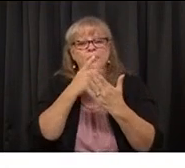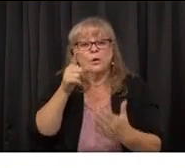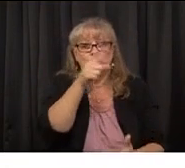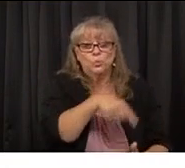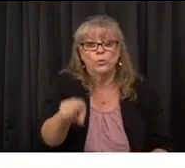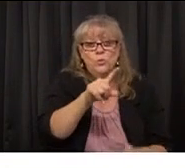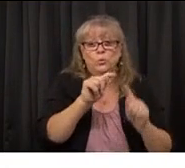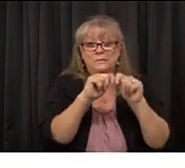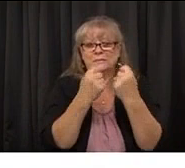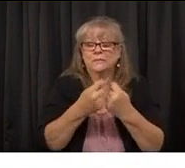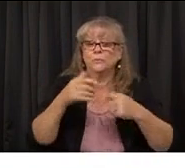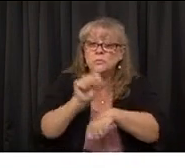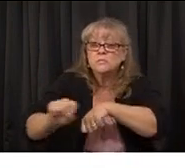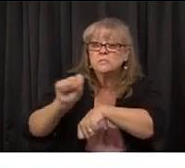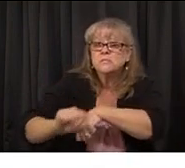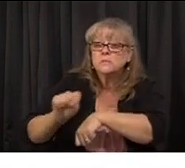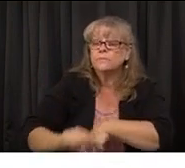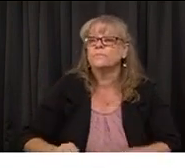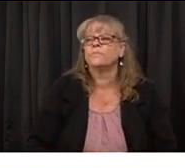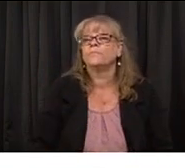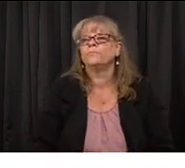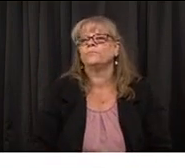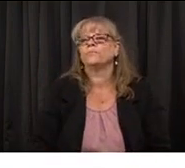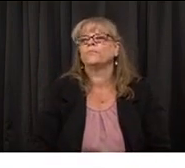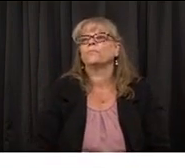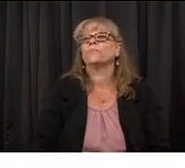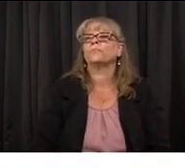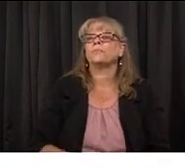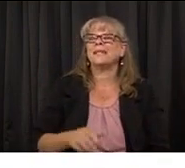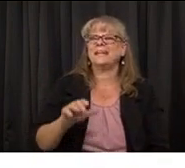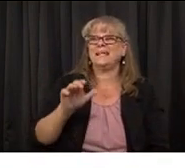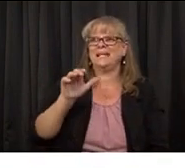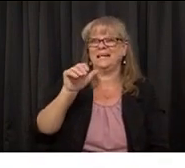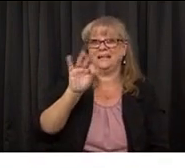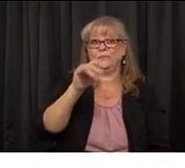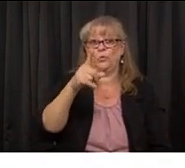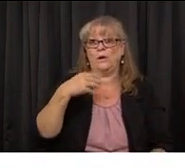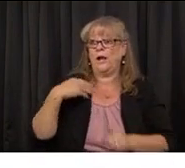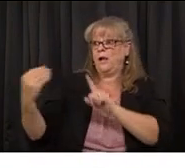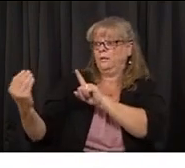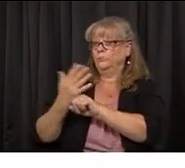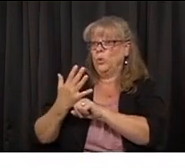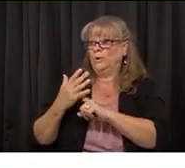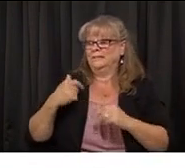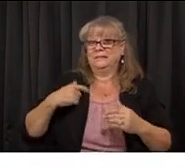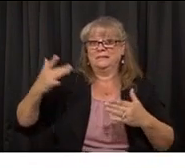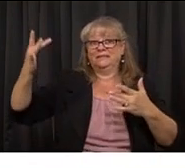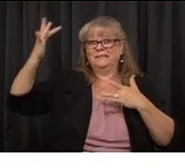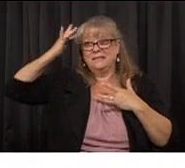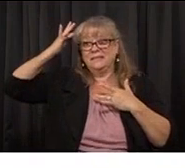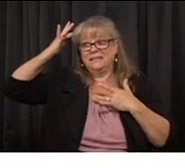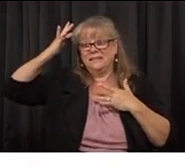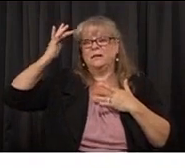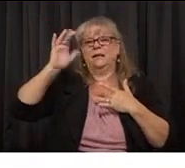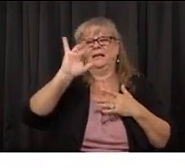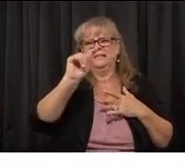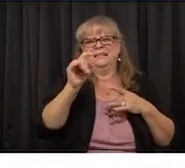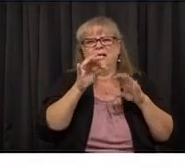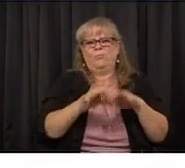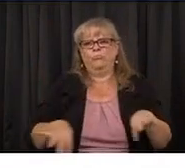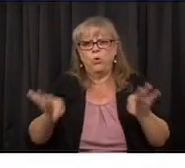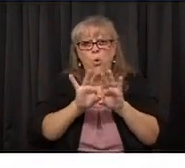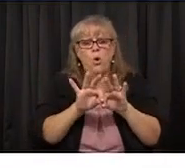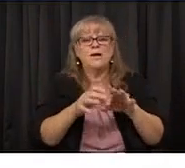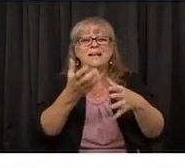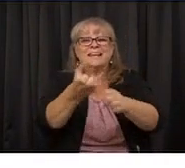for anybody who's been in contact with somebody who's been affected to take swift action, isolate themselves. In June, I